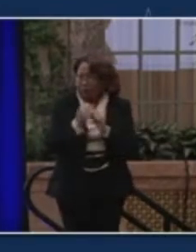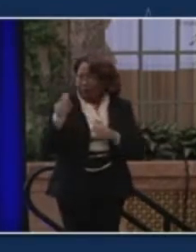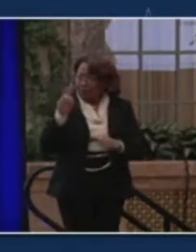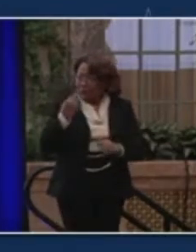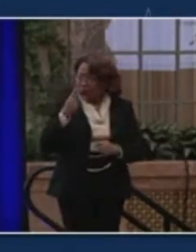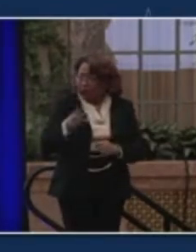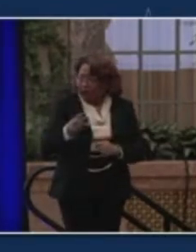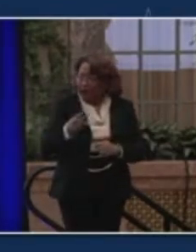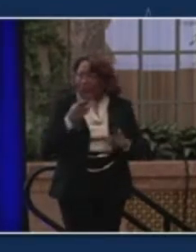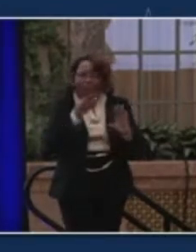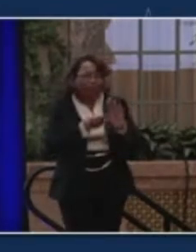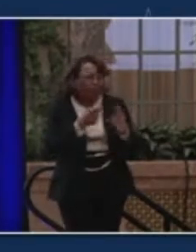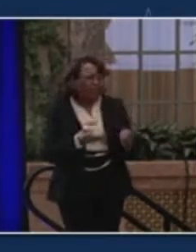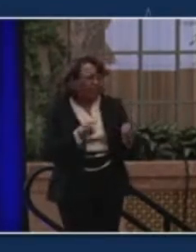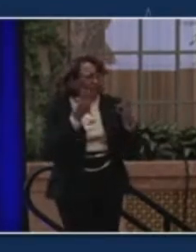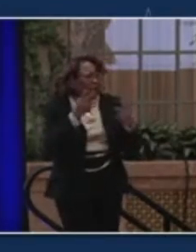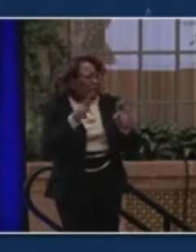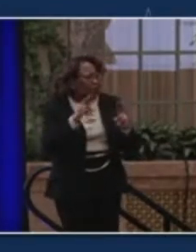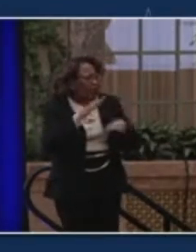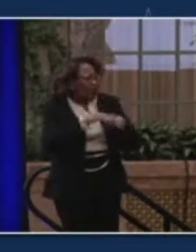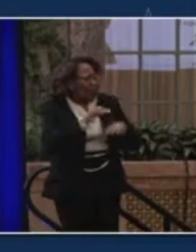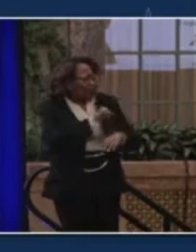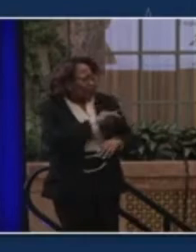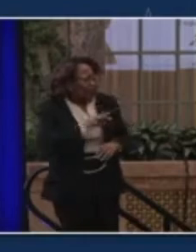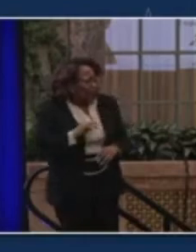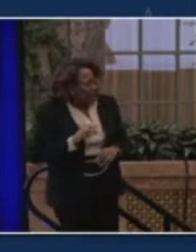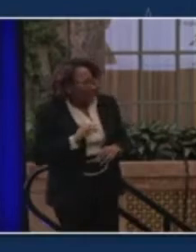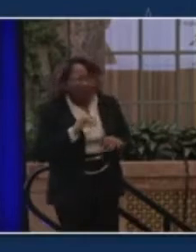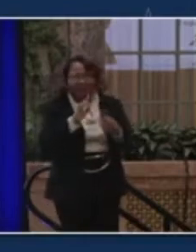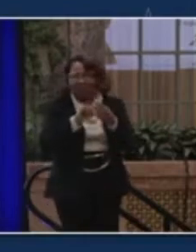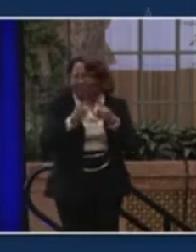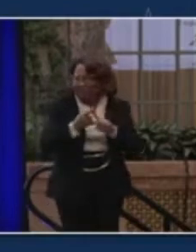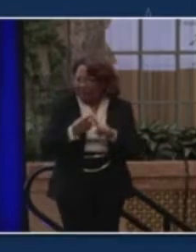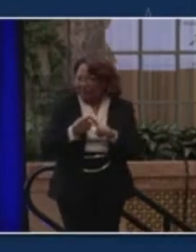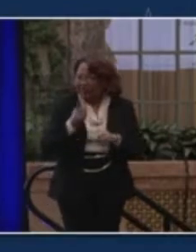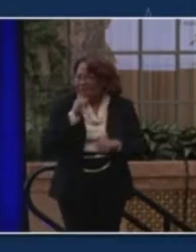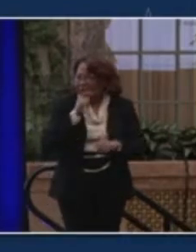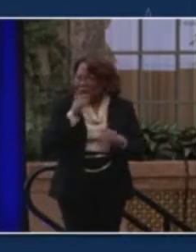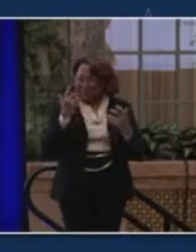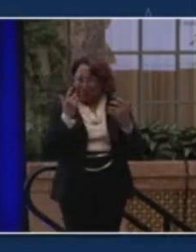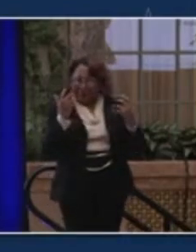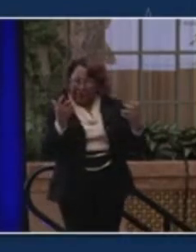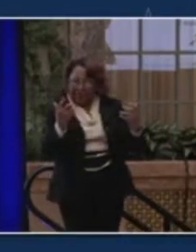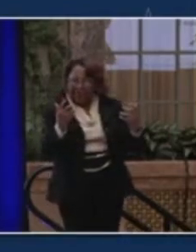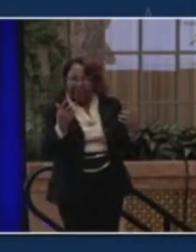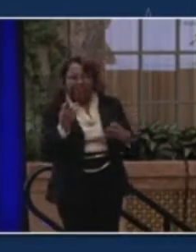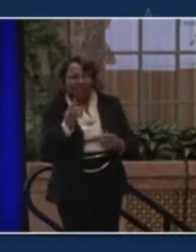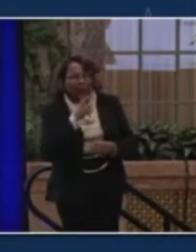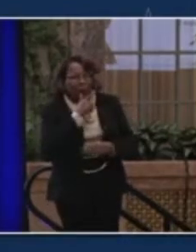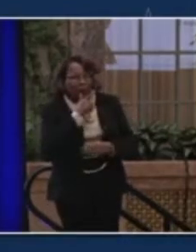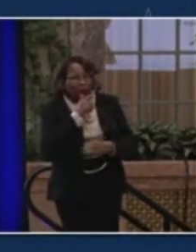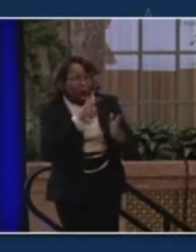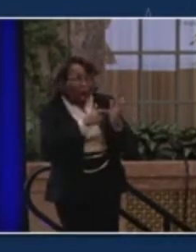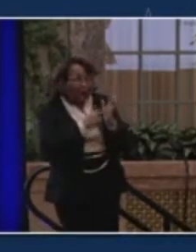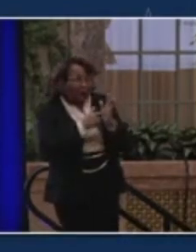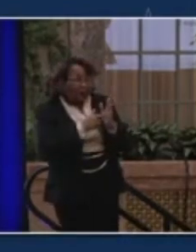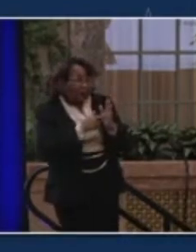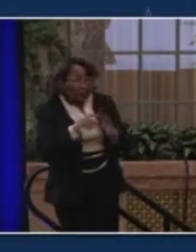joined by so many former staff and colleagues and friends who are in the audience or represented by